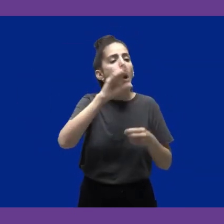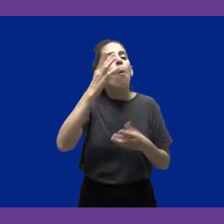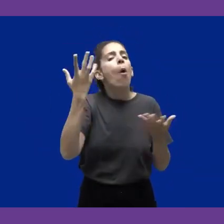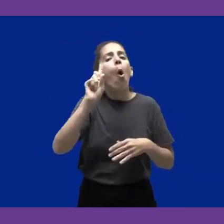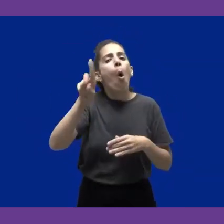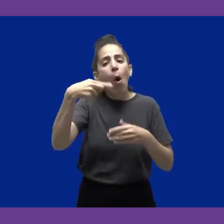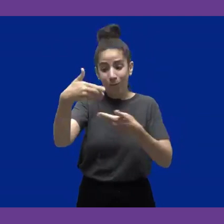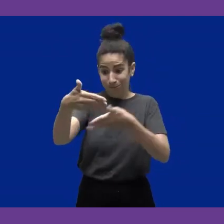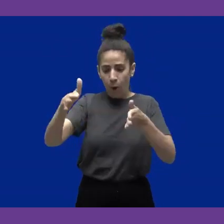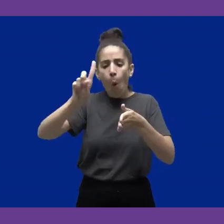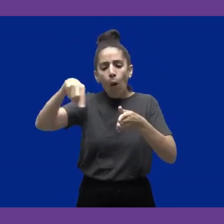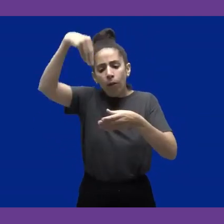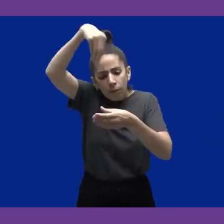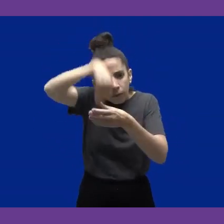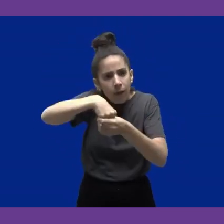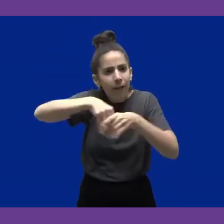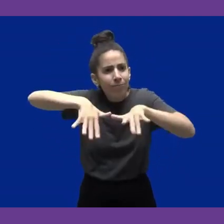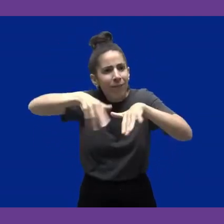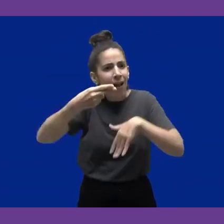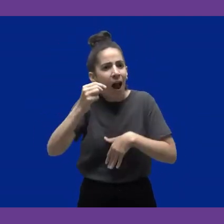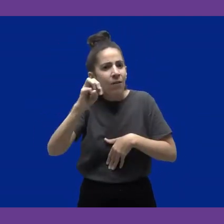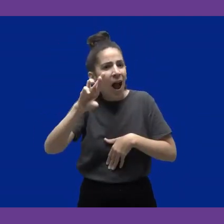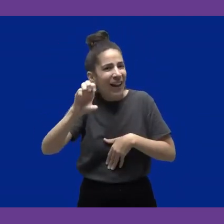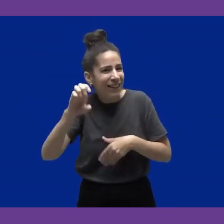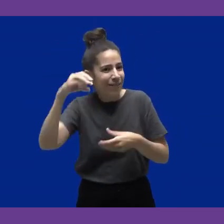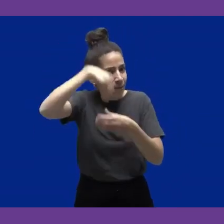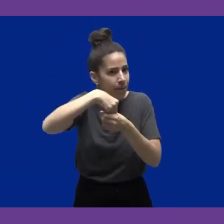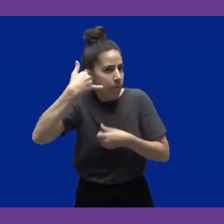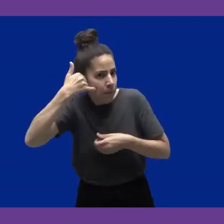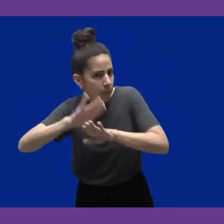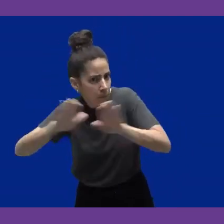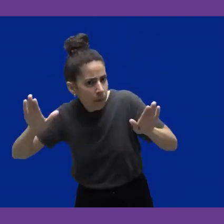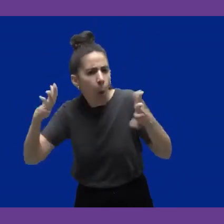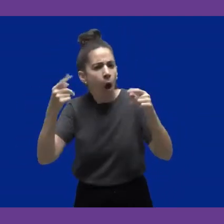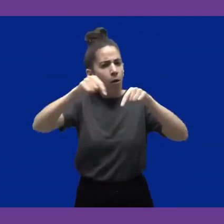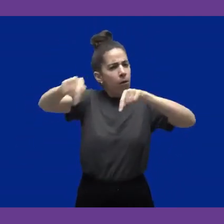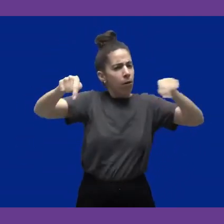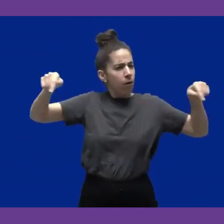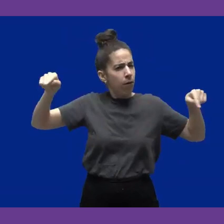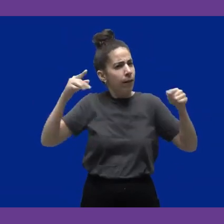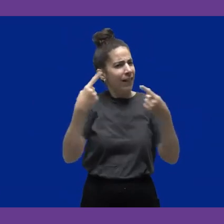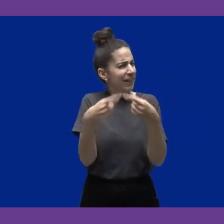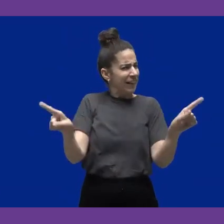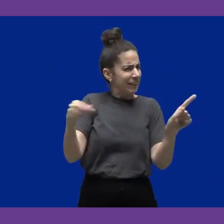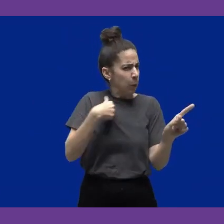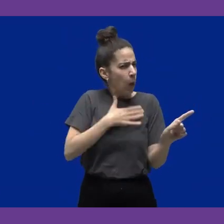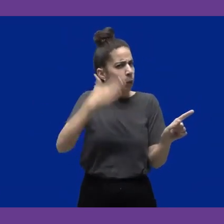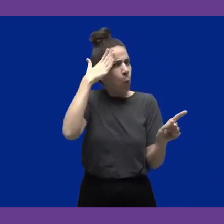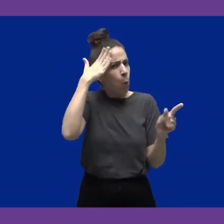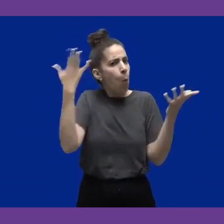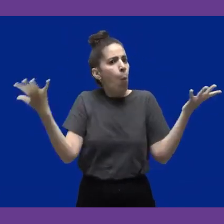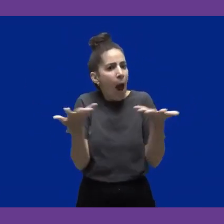because of course it makes a difference. And again, I would say it's the interface with the consumers, but it is also the